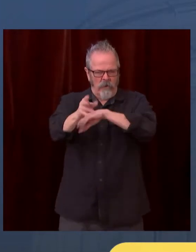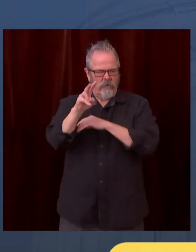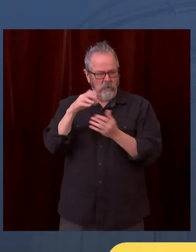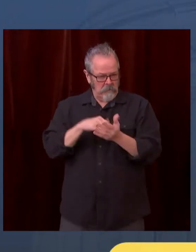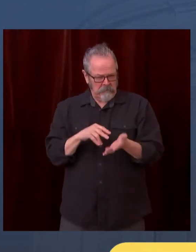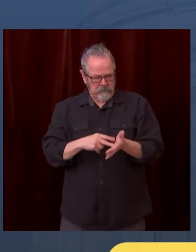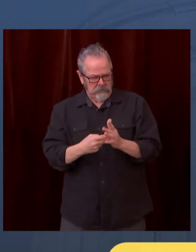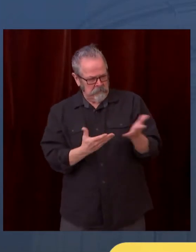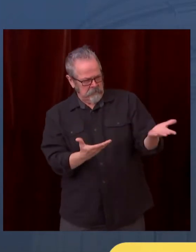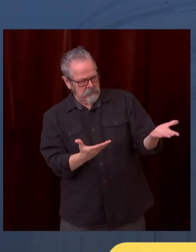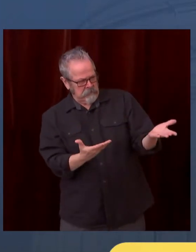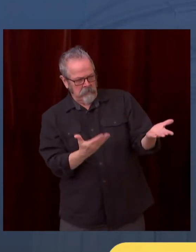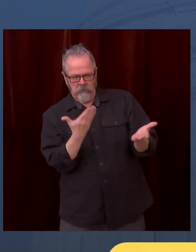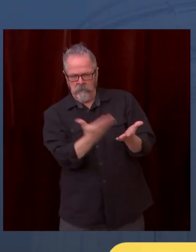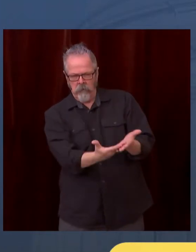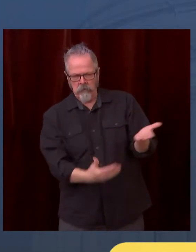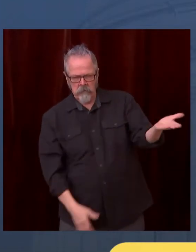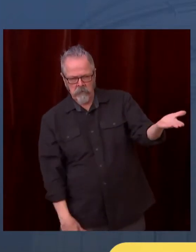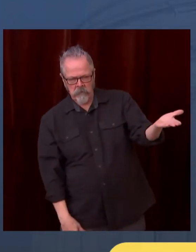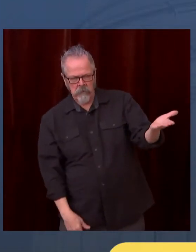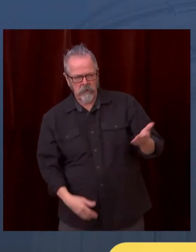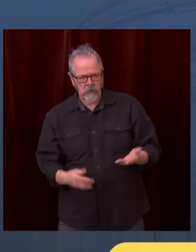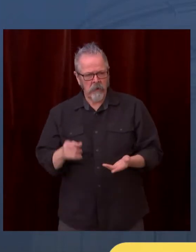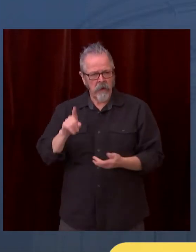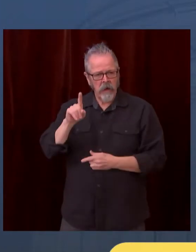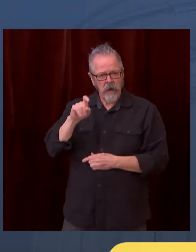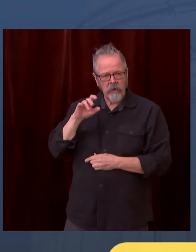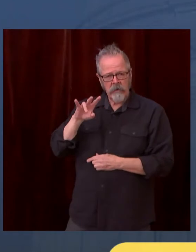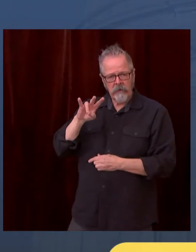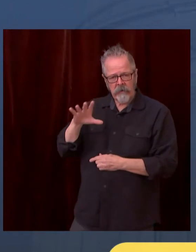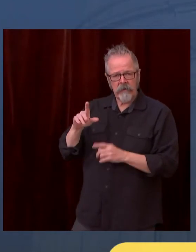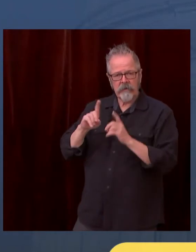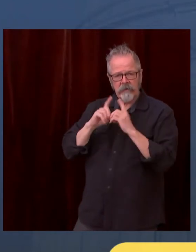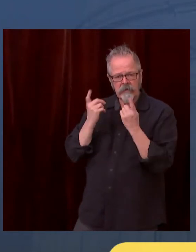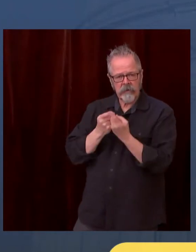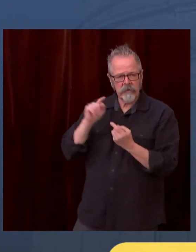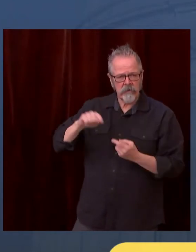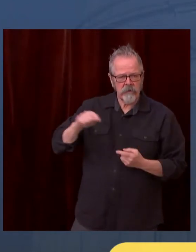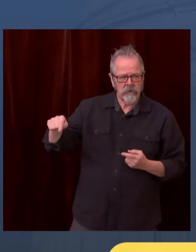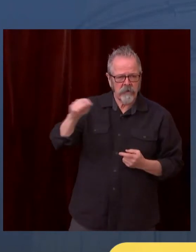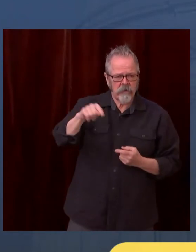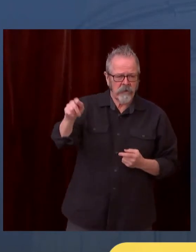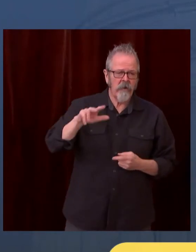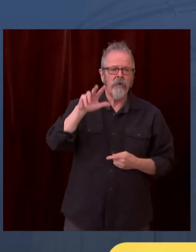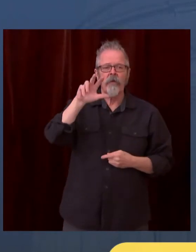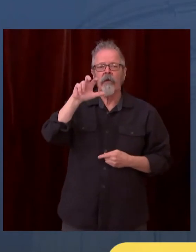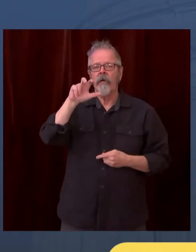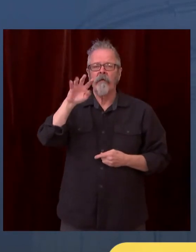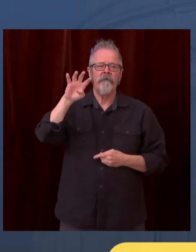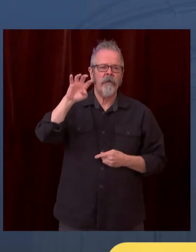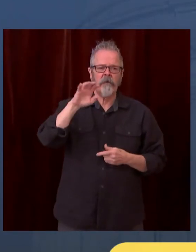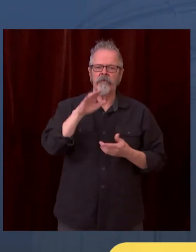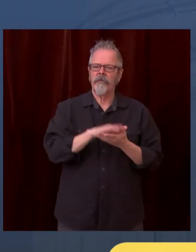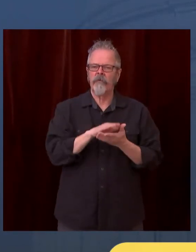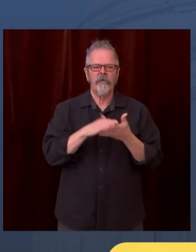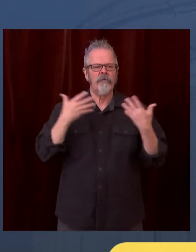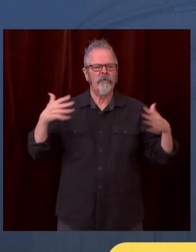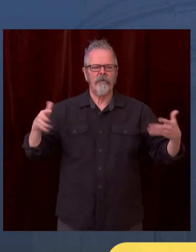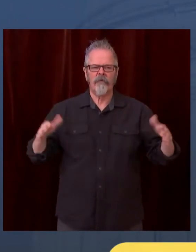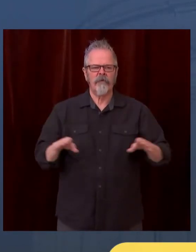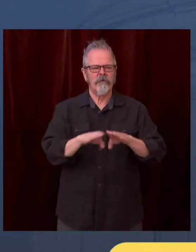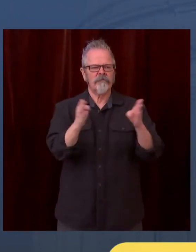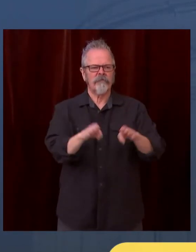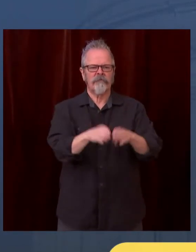of 300 or 400 schools, with very minimal in-school transmission. In fact, there's been considerable research to show